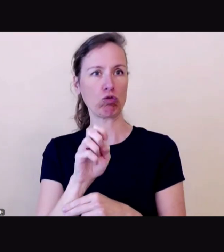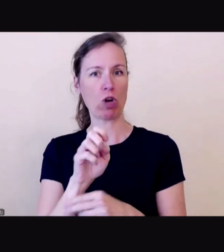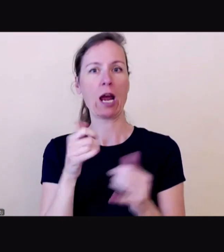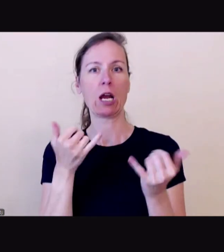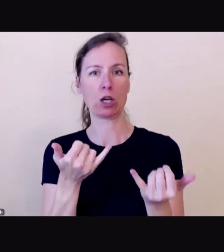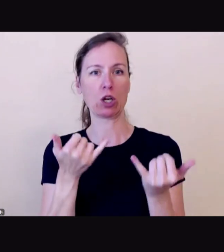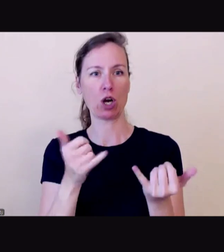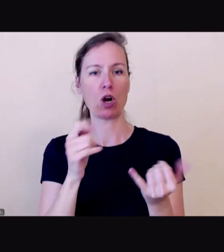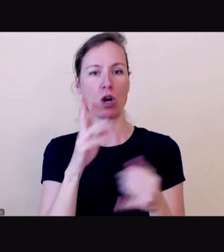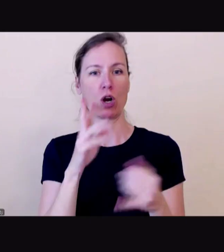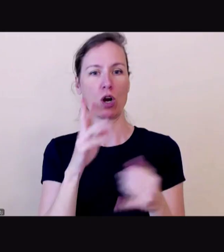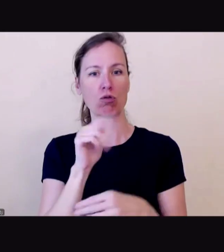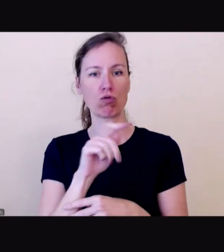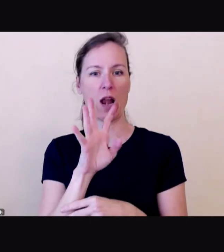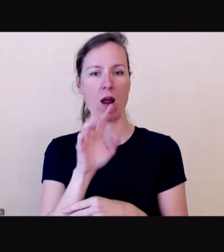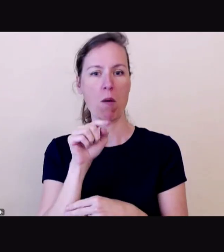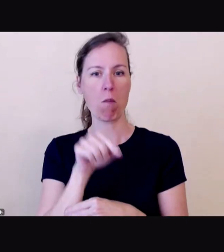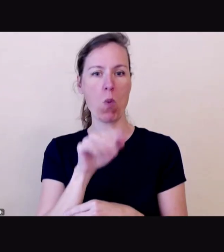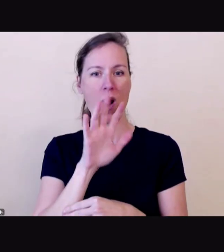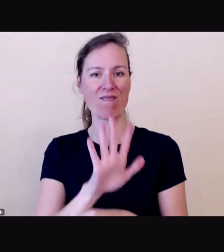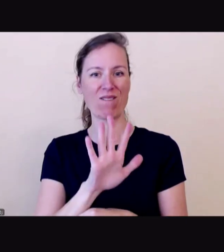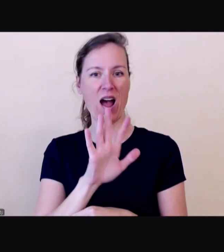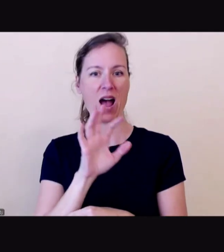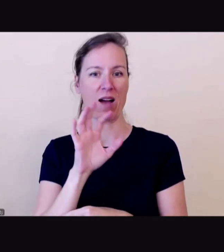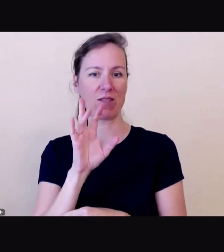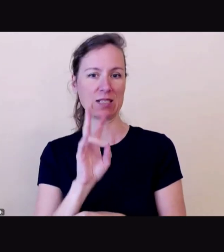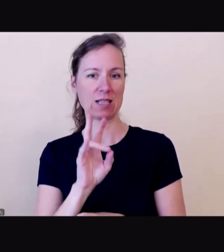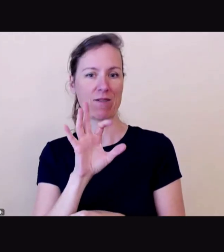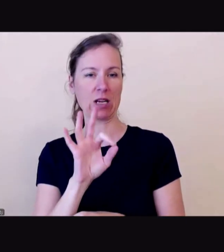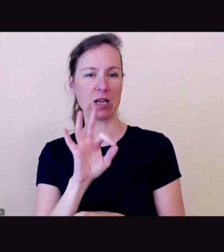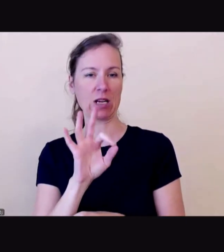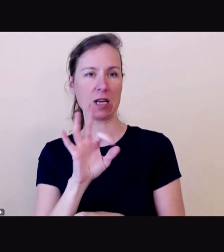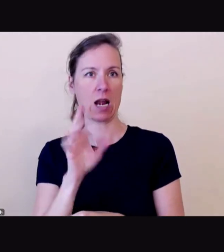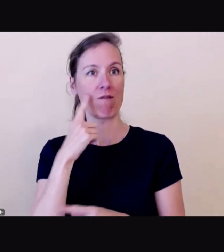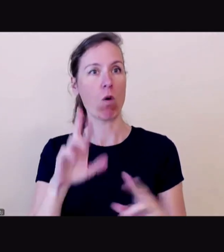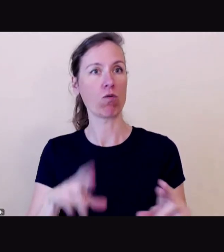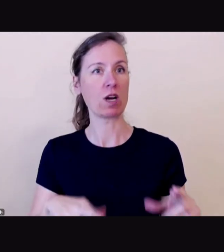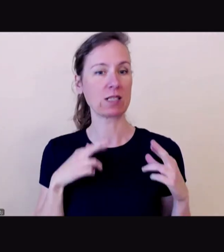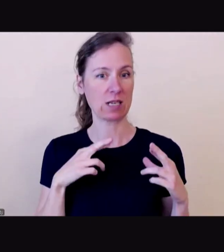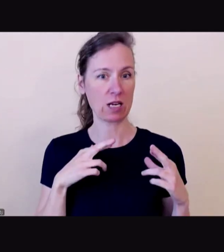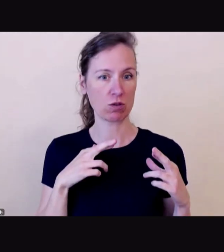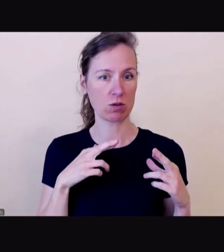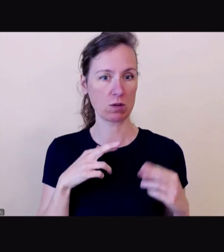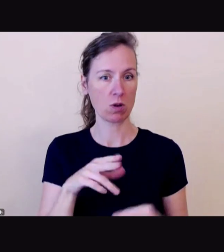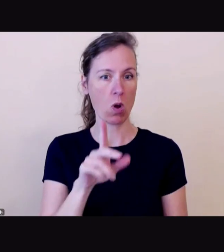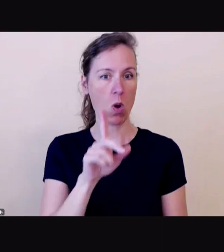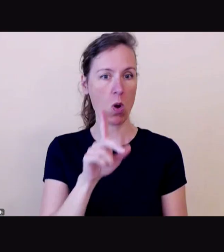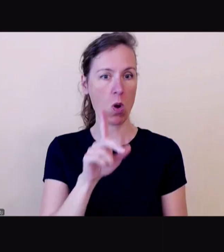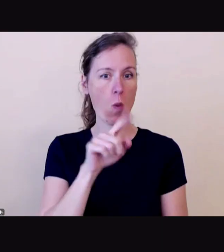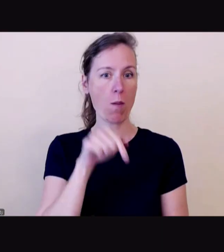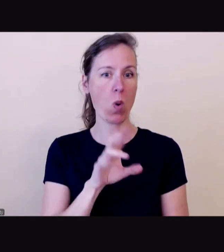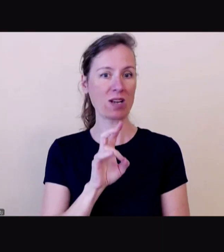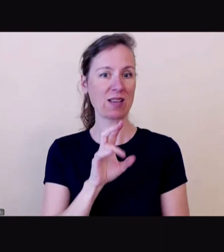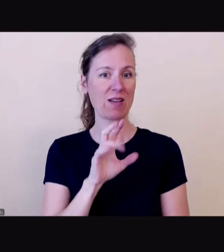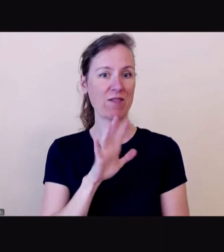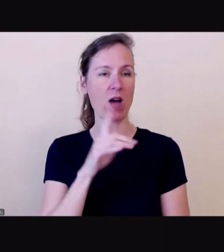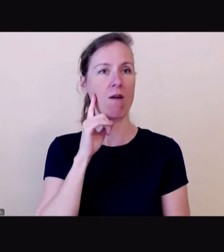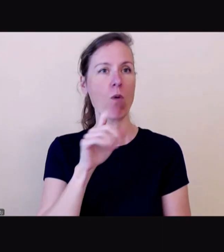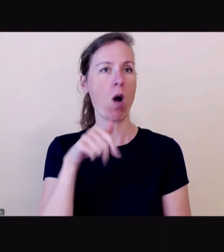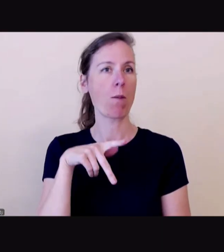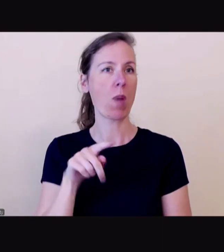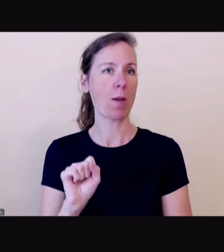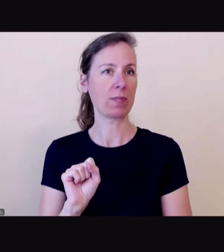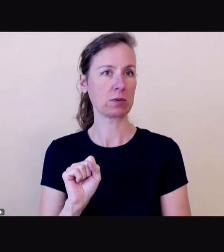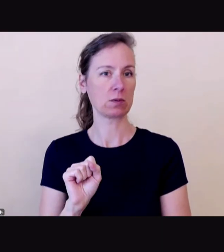of 0.5799 for residential and 0.75 for apartments. Due to the increase